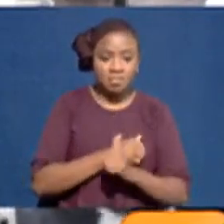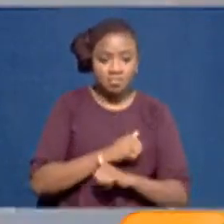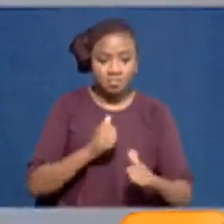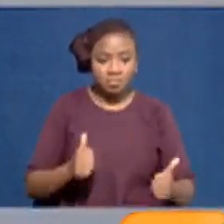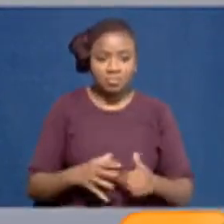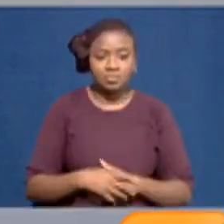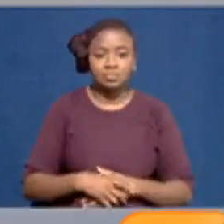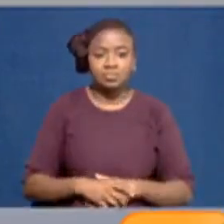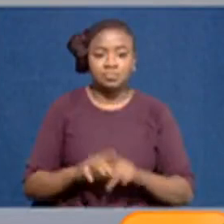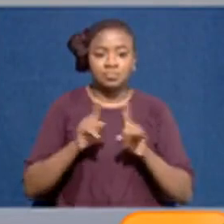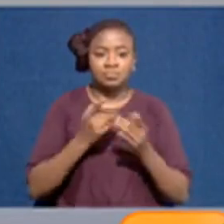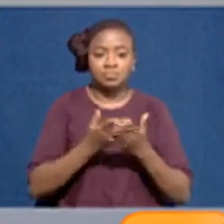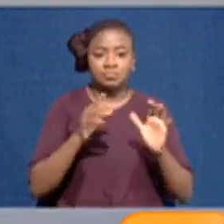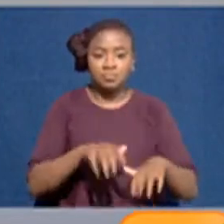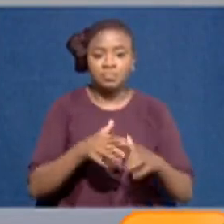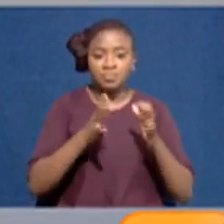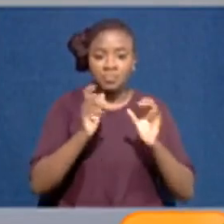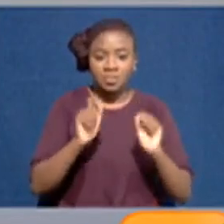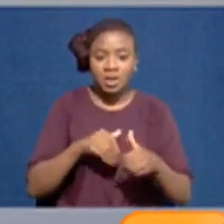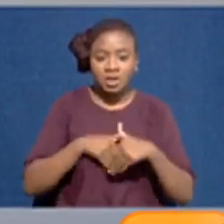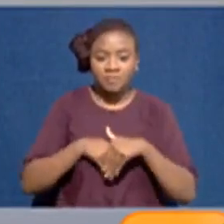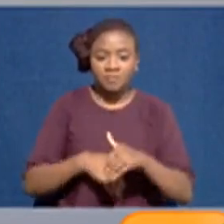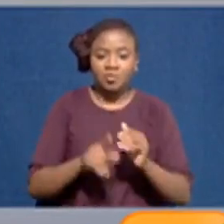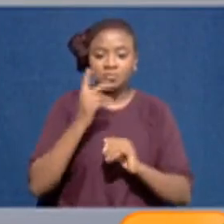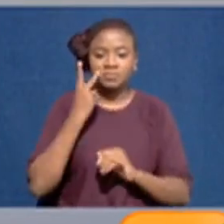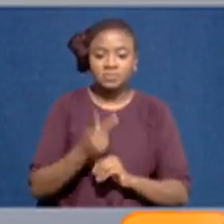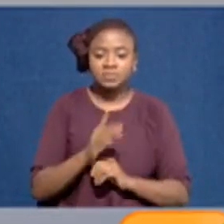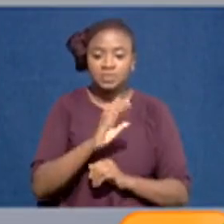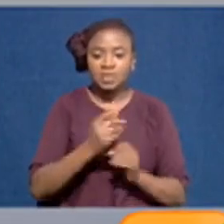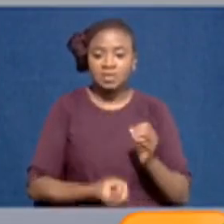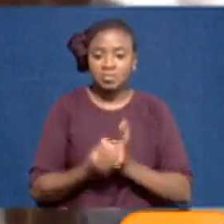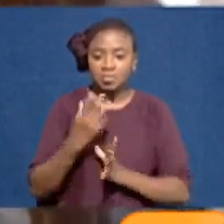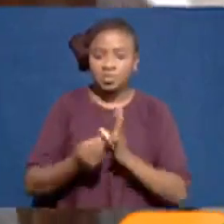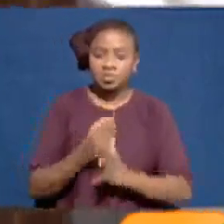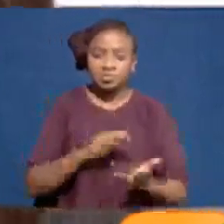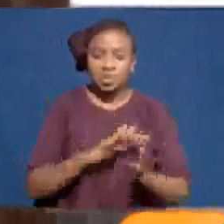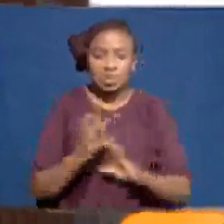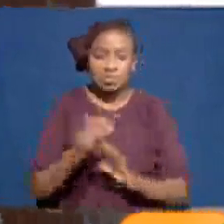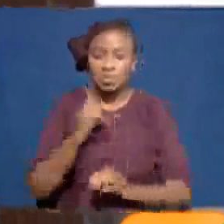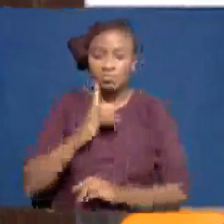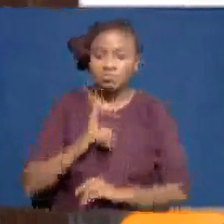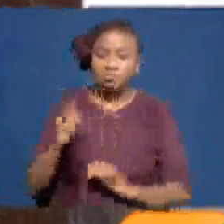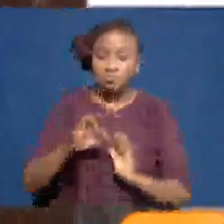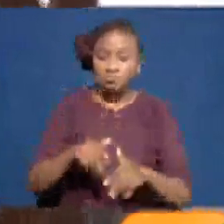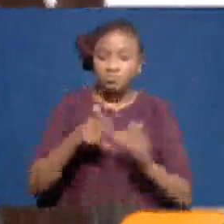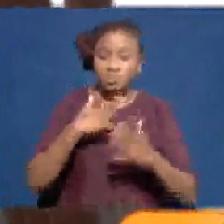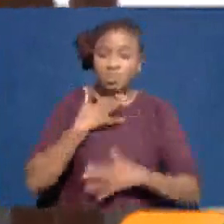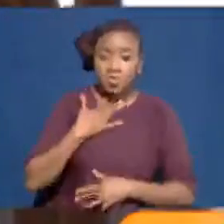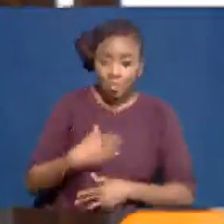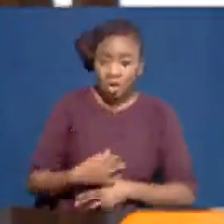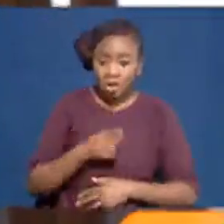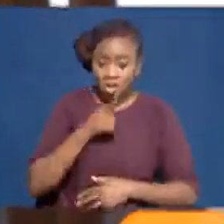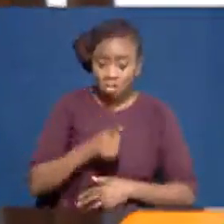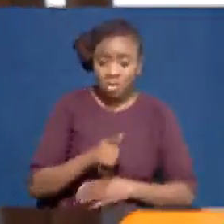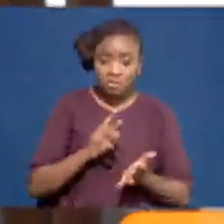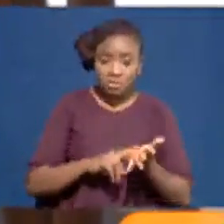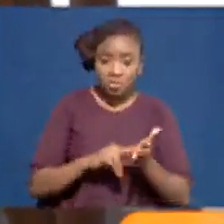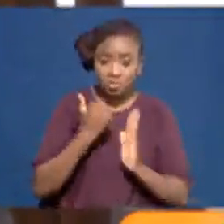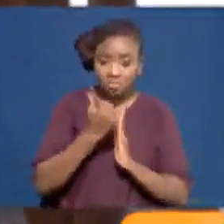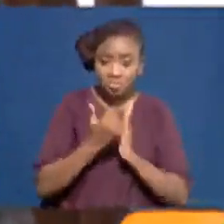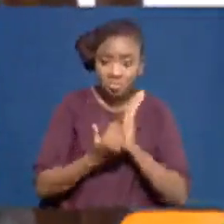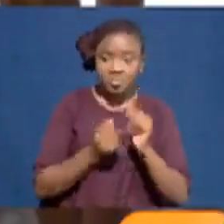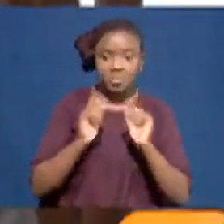production. Farmers can be able to track their productivity in their herds. Farmers interested in keeping their dairy records sign up for